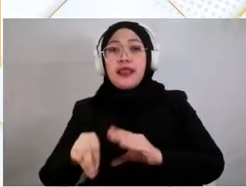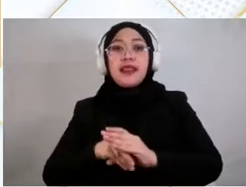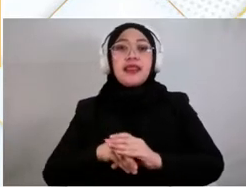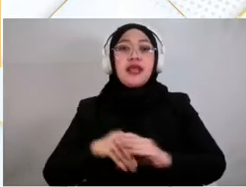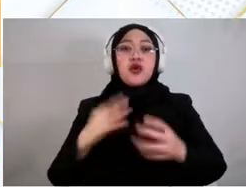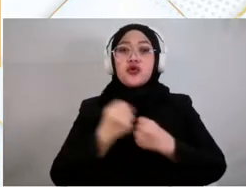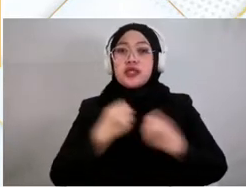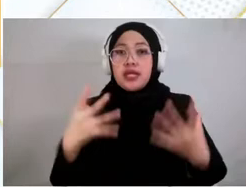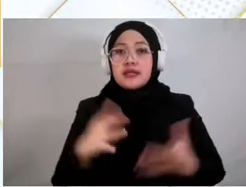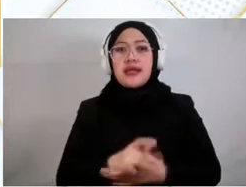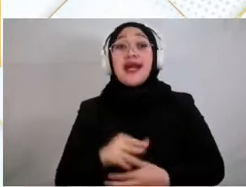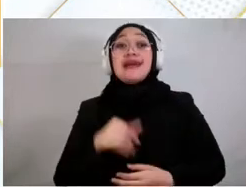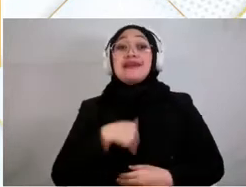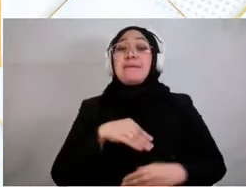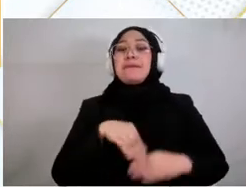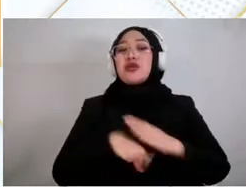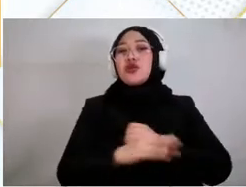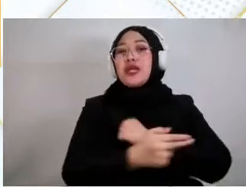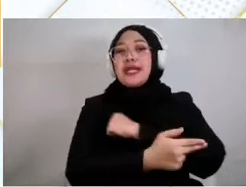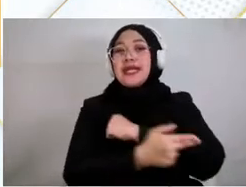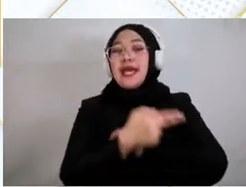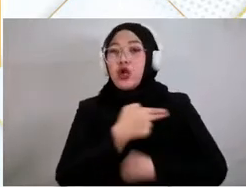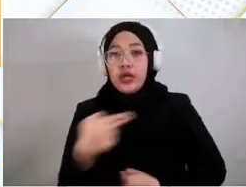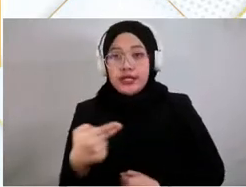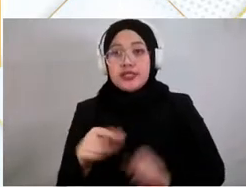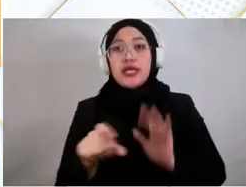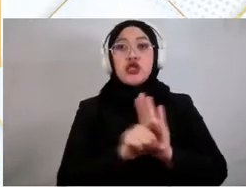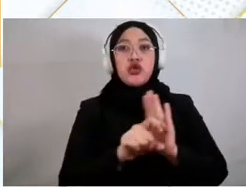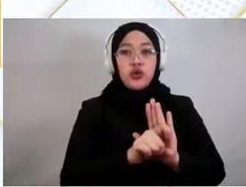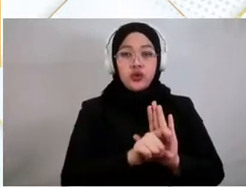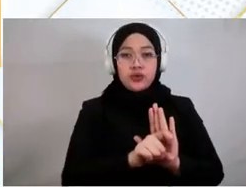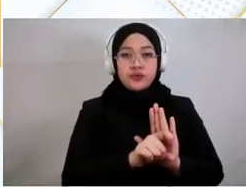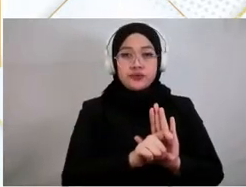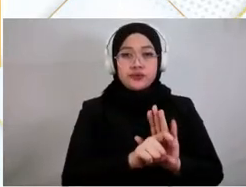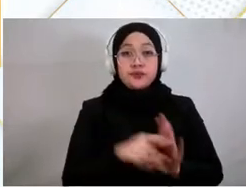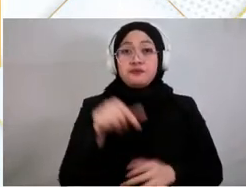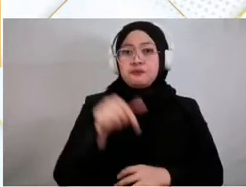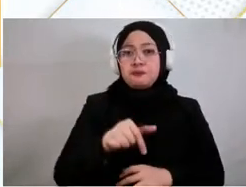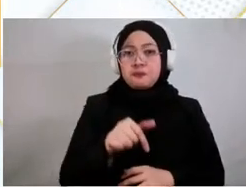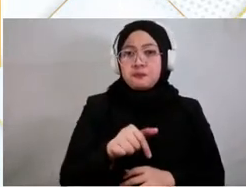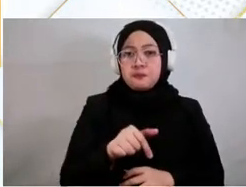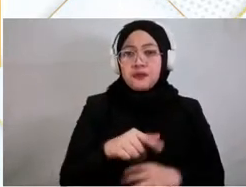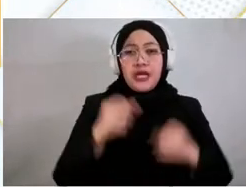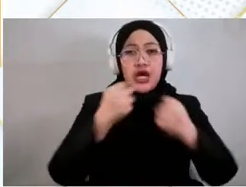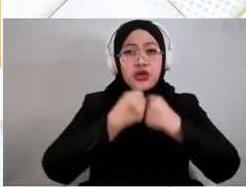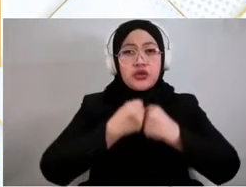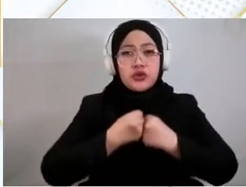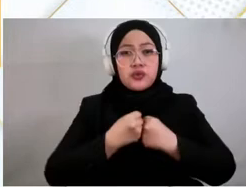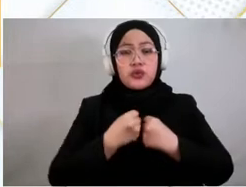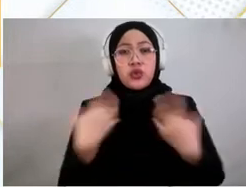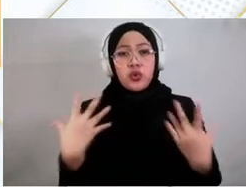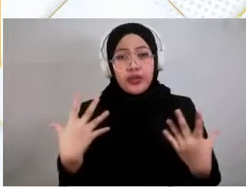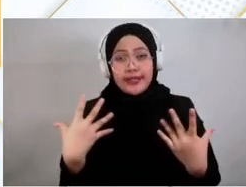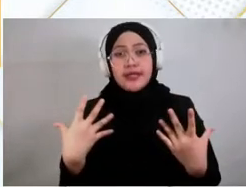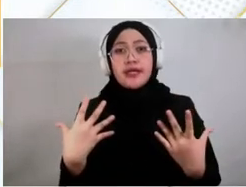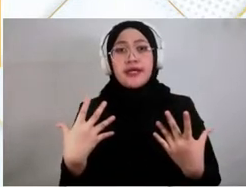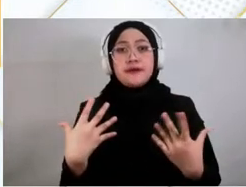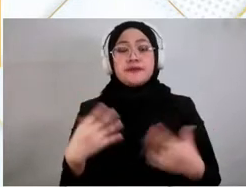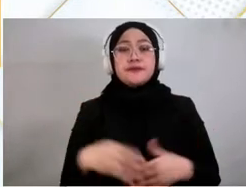the context of Indonesia, for example, this is a very clear indicator